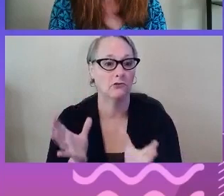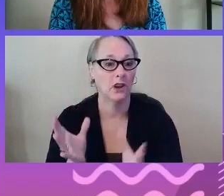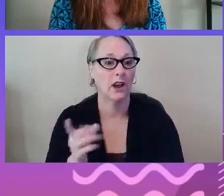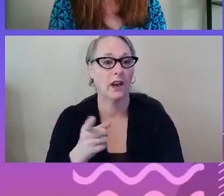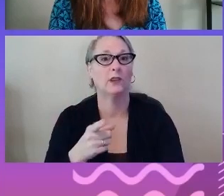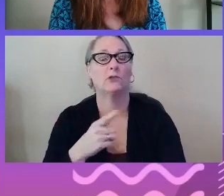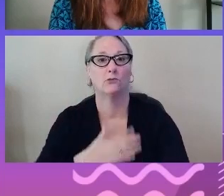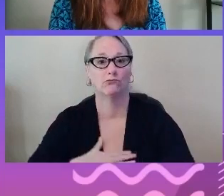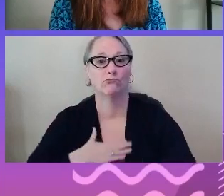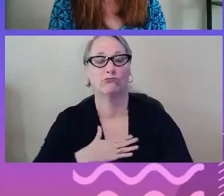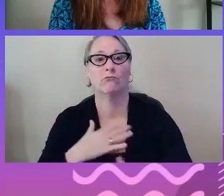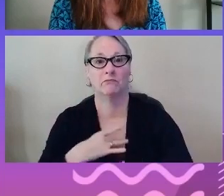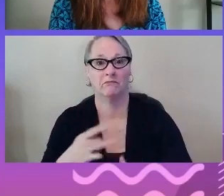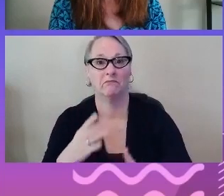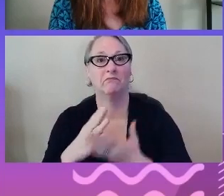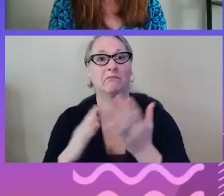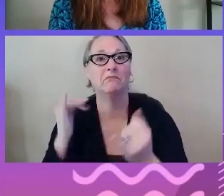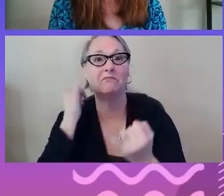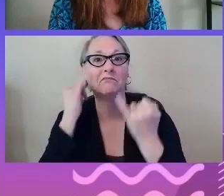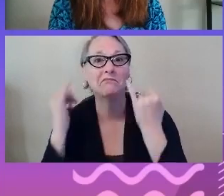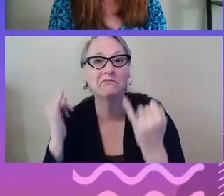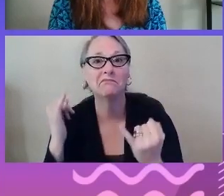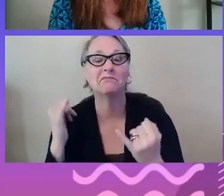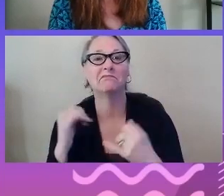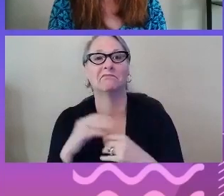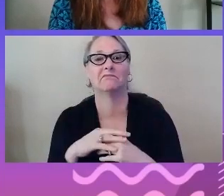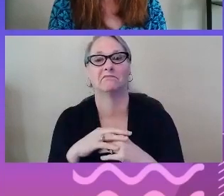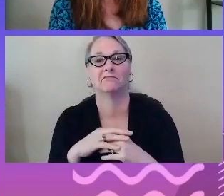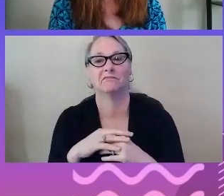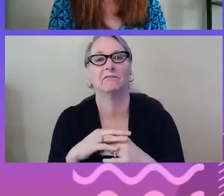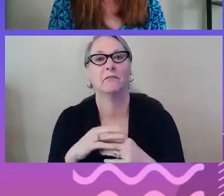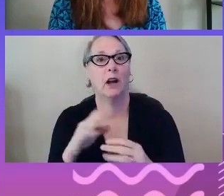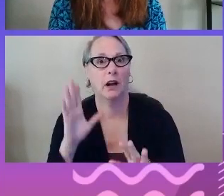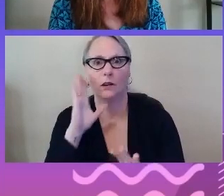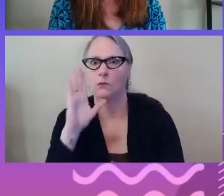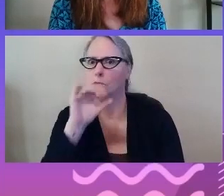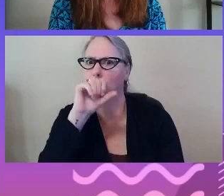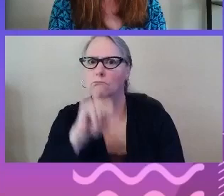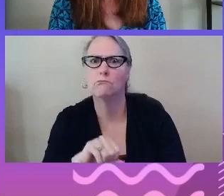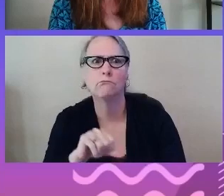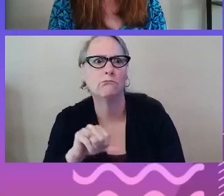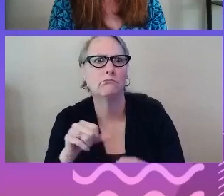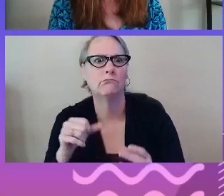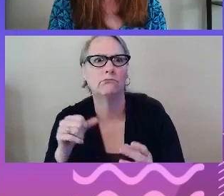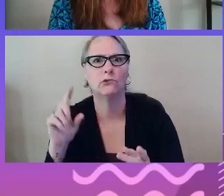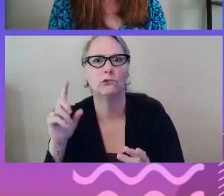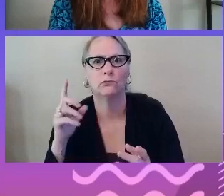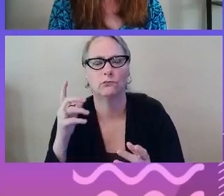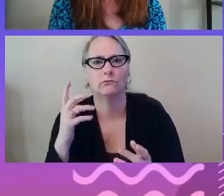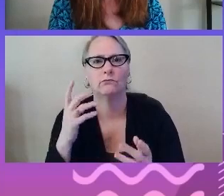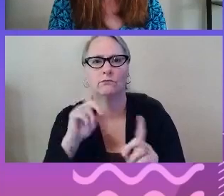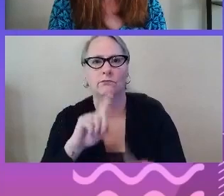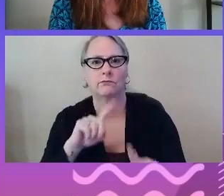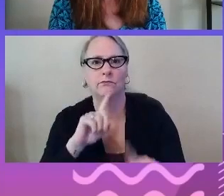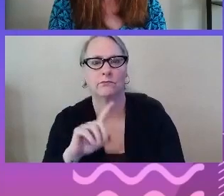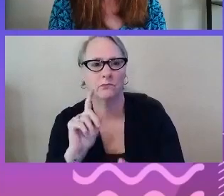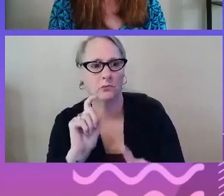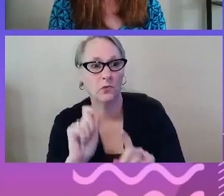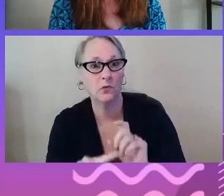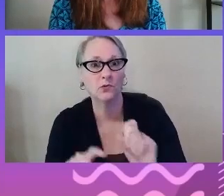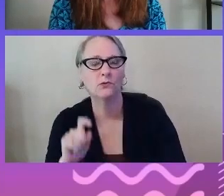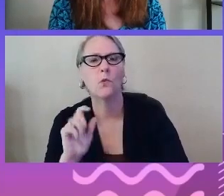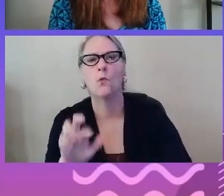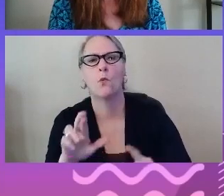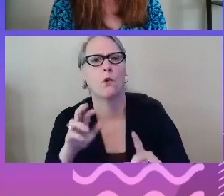ideas of ways to extend the story. That's great. I would love any questions that you have or things like that I can really just